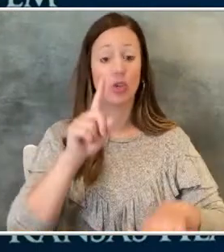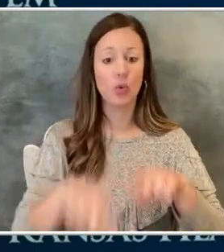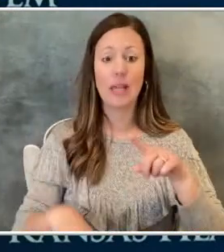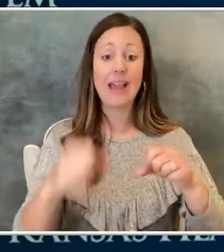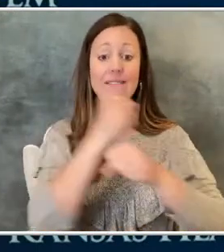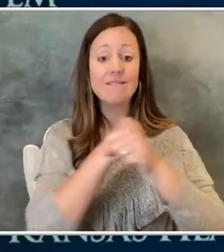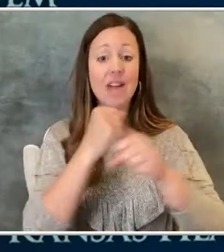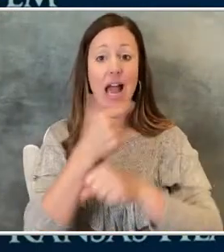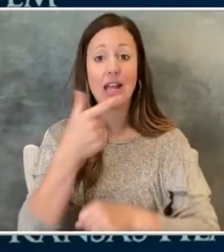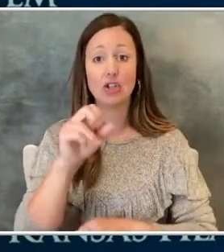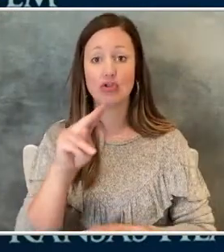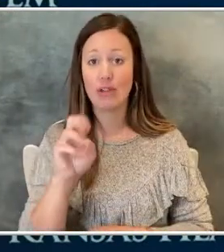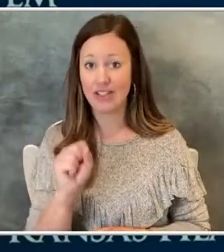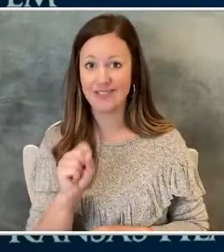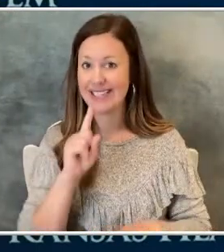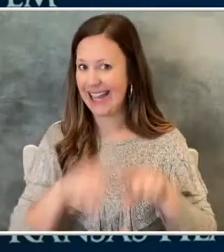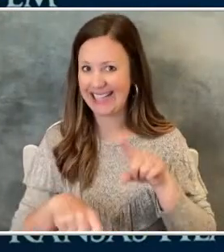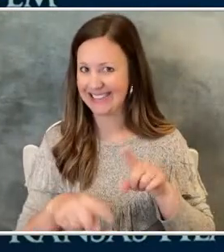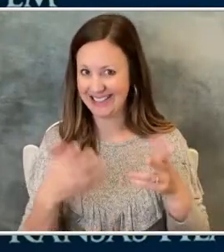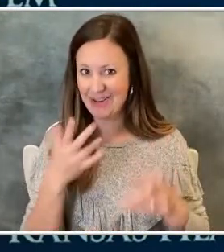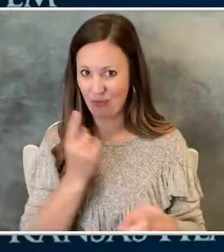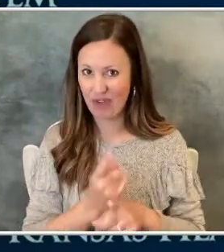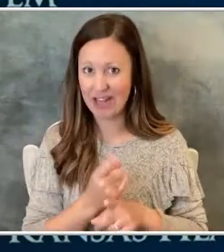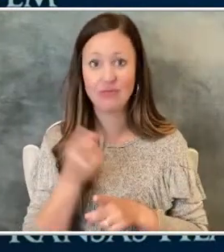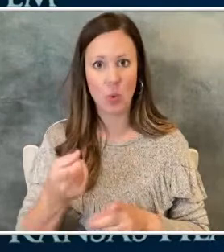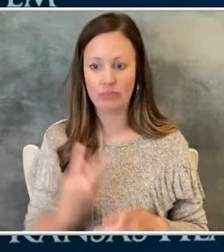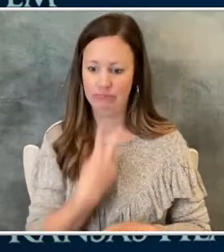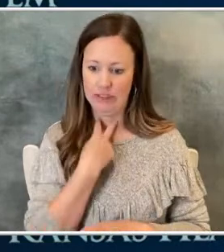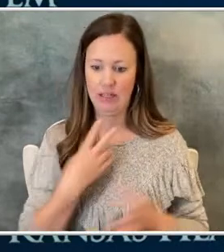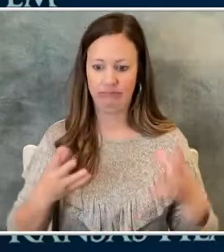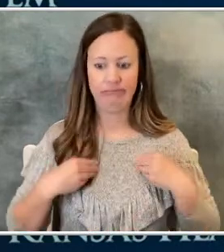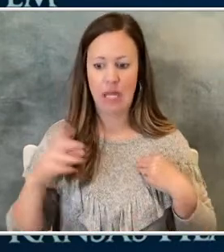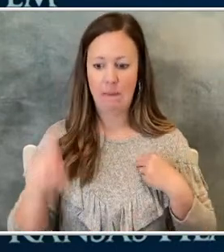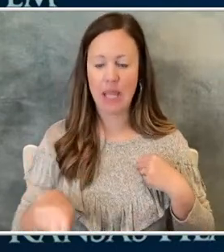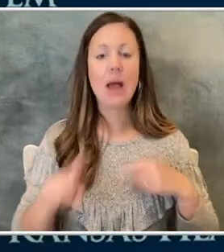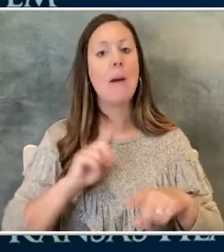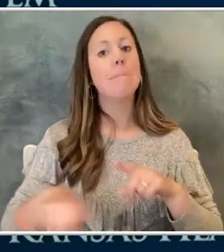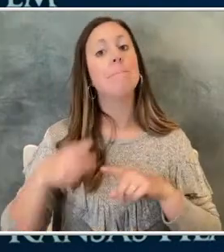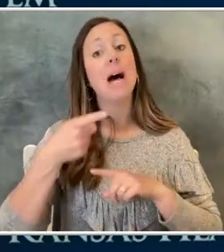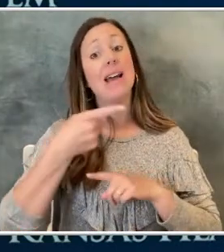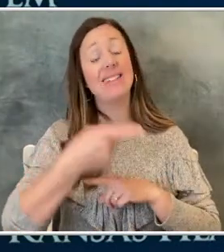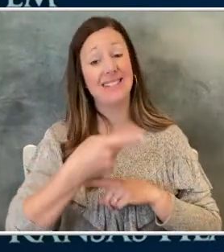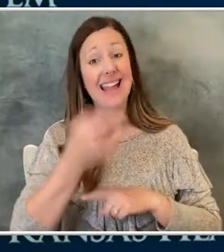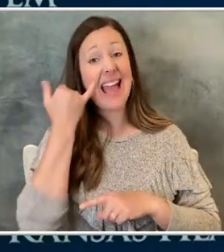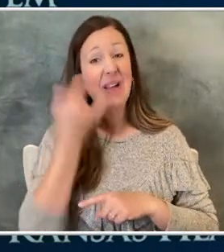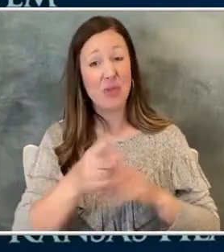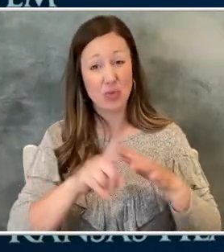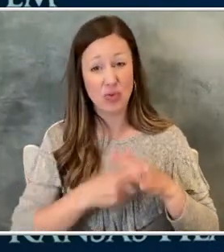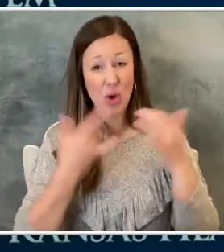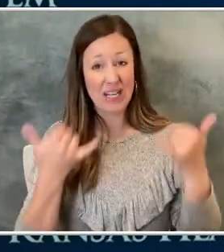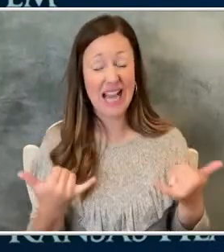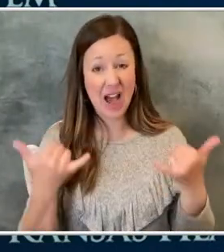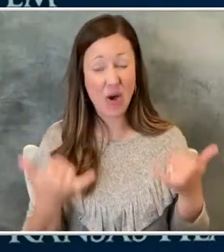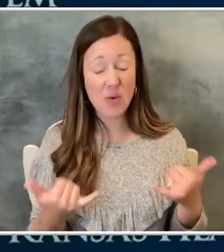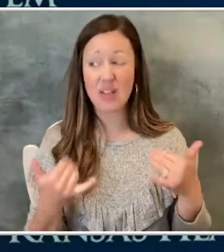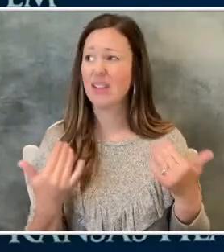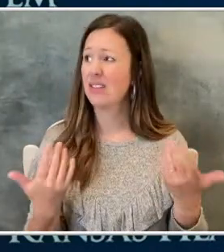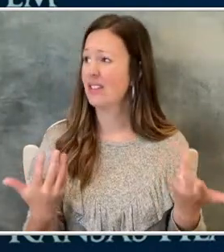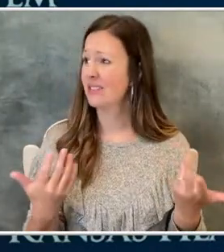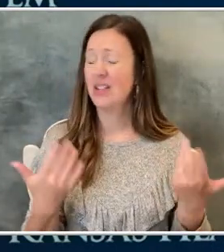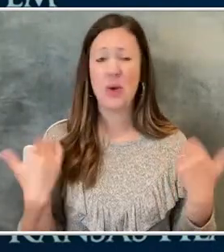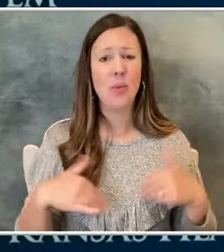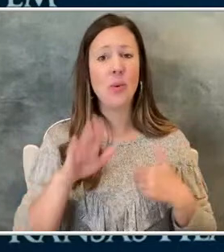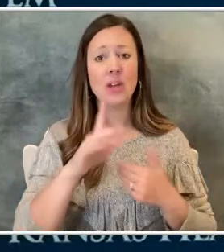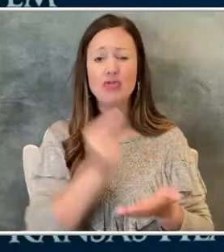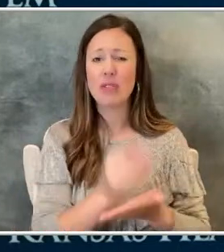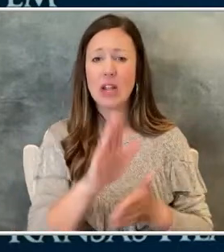to lose. But you can delay the final battle for decades if you start now by treating your lifestyle